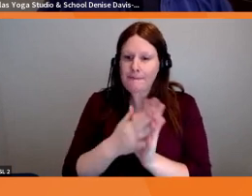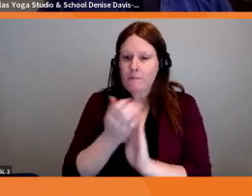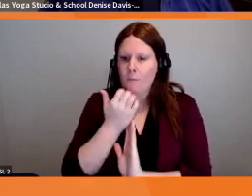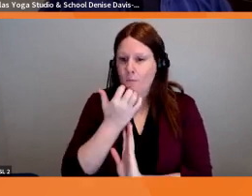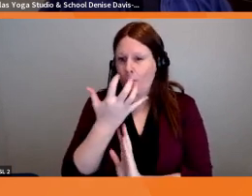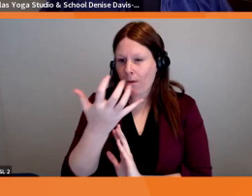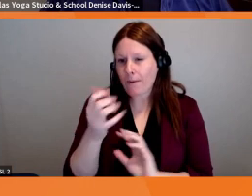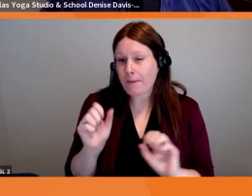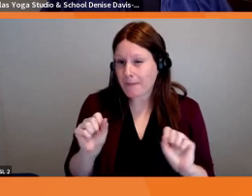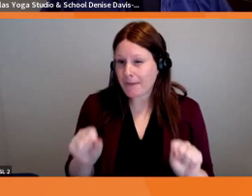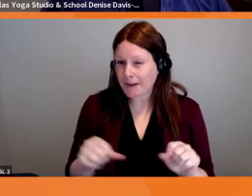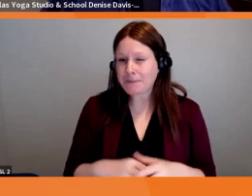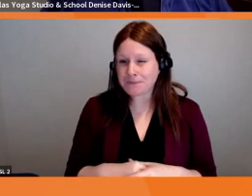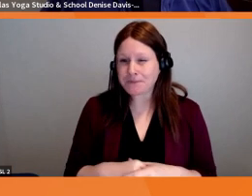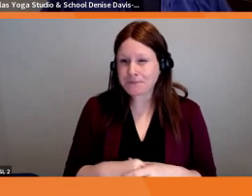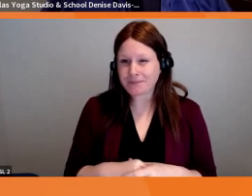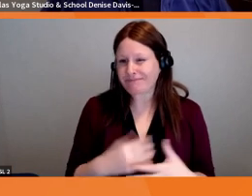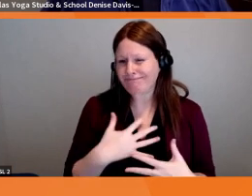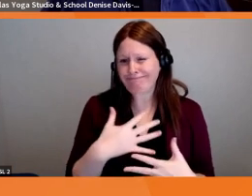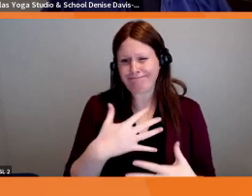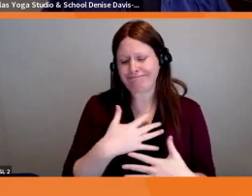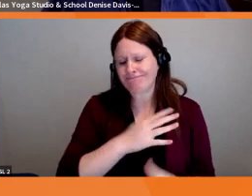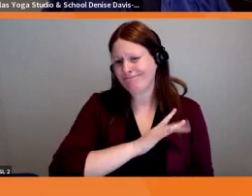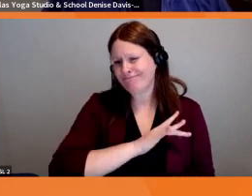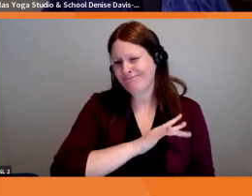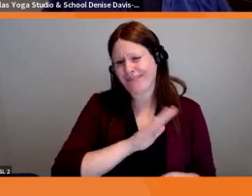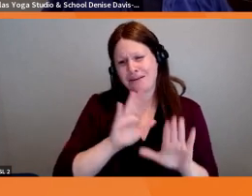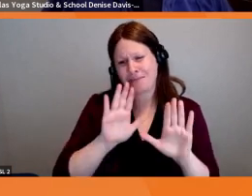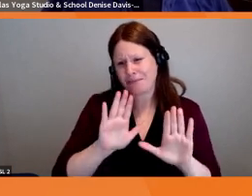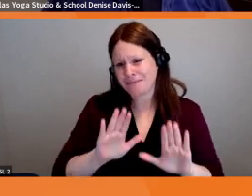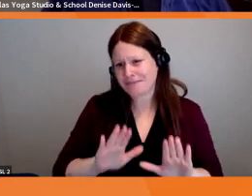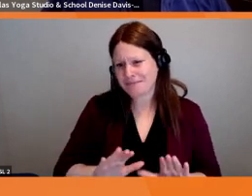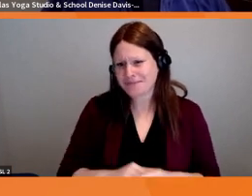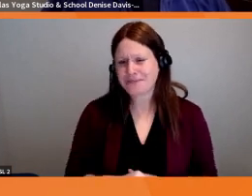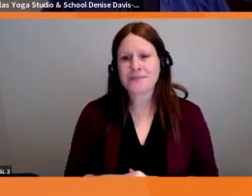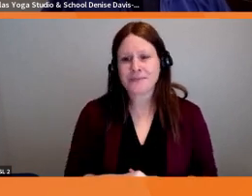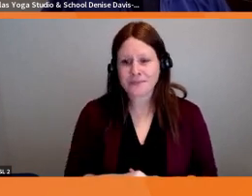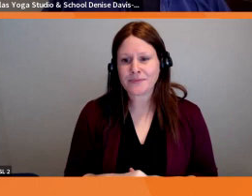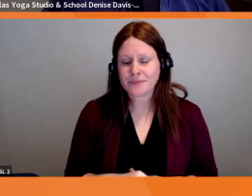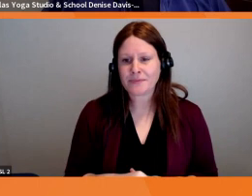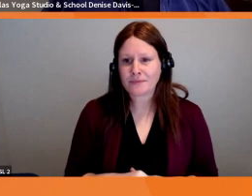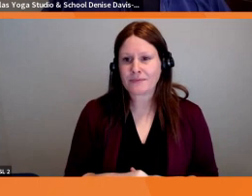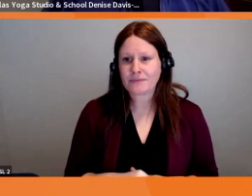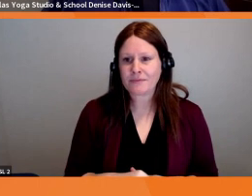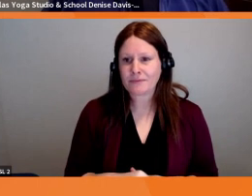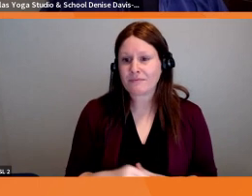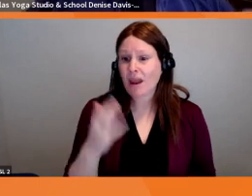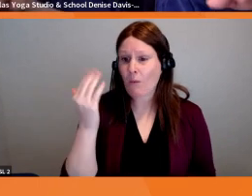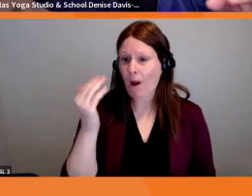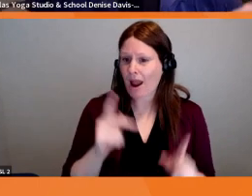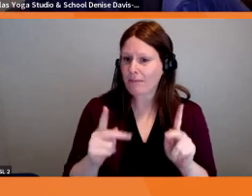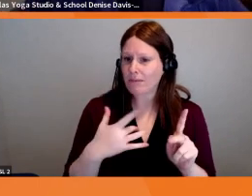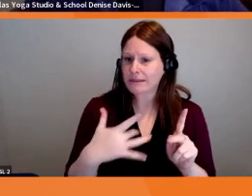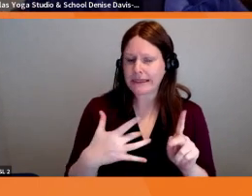That's it. The breath is incredible. One of the most common reasons for anxiety and depression is underbreathing.